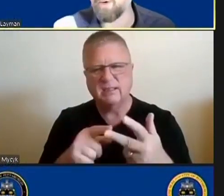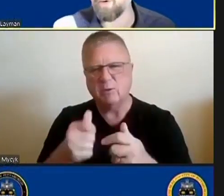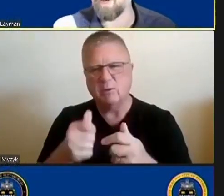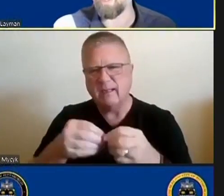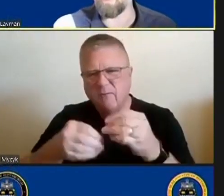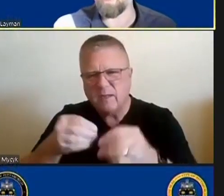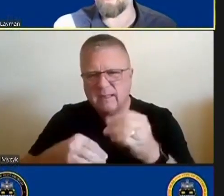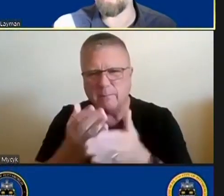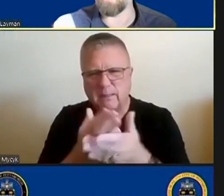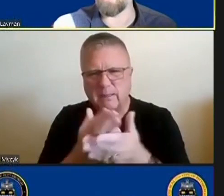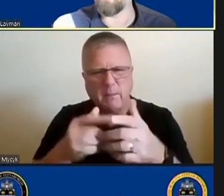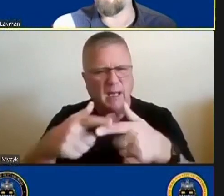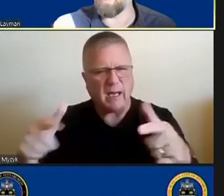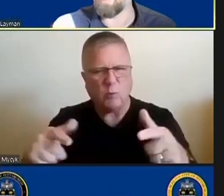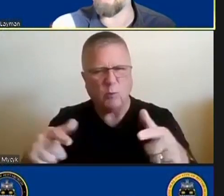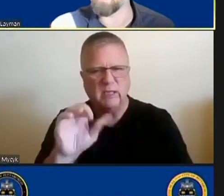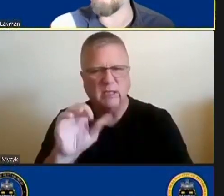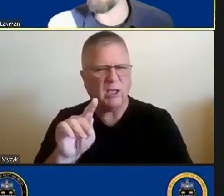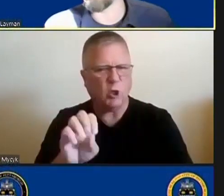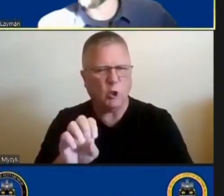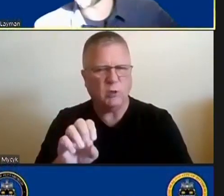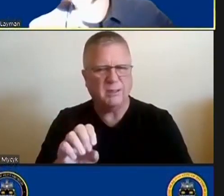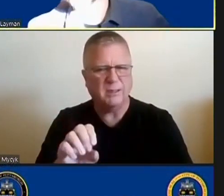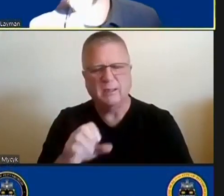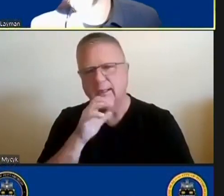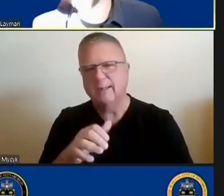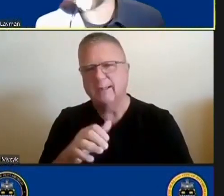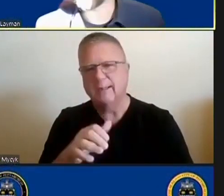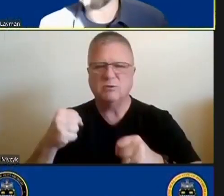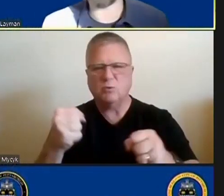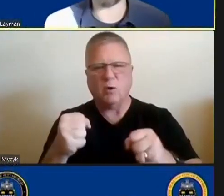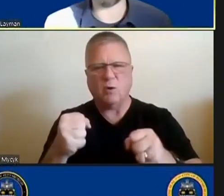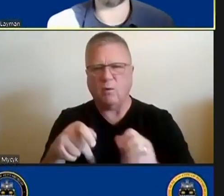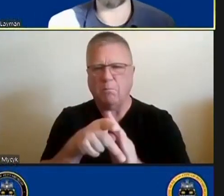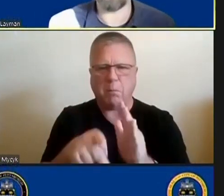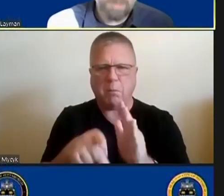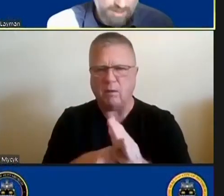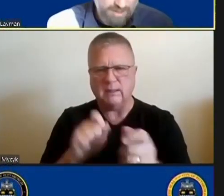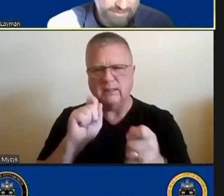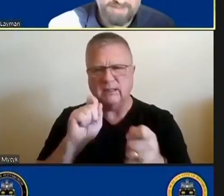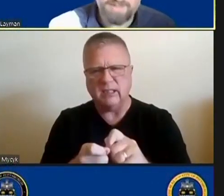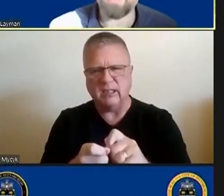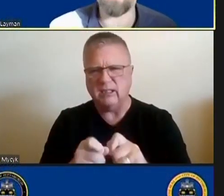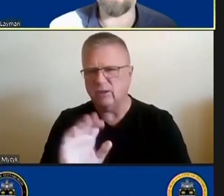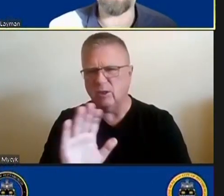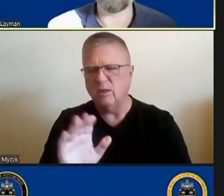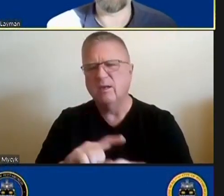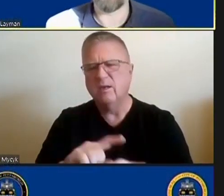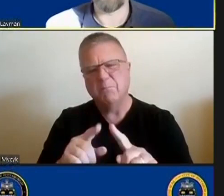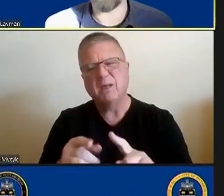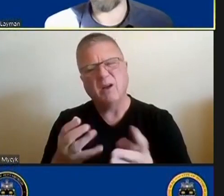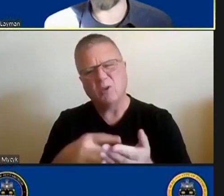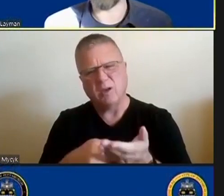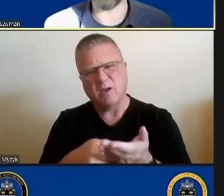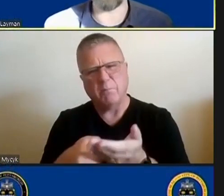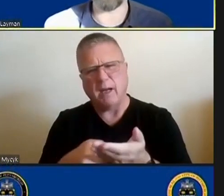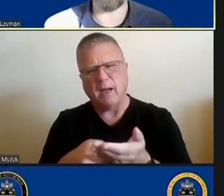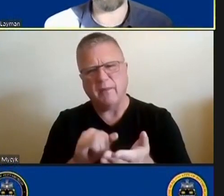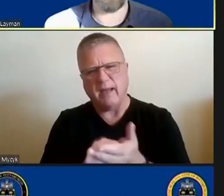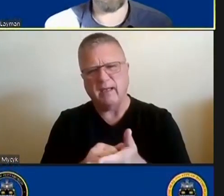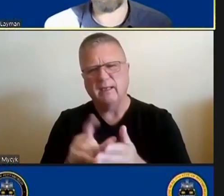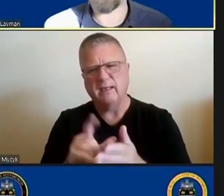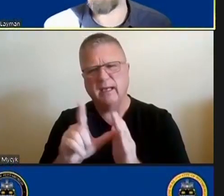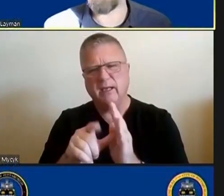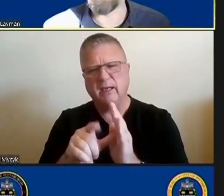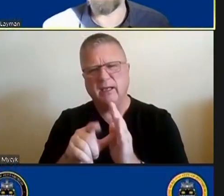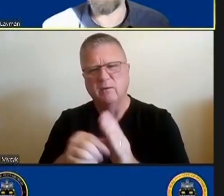code, not a very policy-oriented piece of legislation, but I'll cover the details of that when we go through the